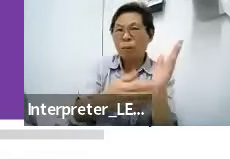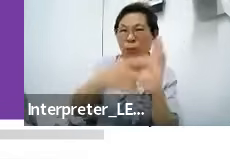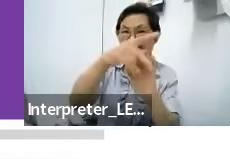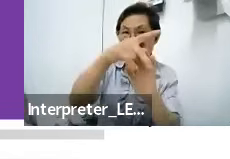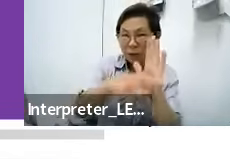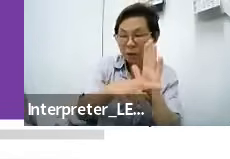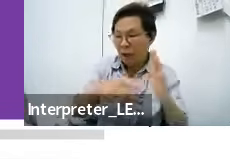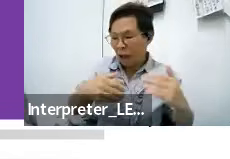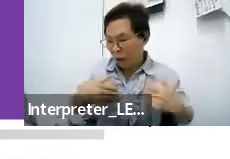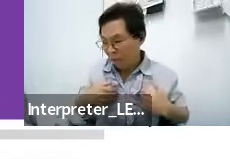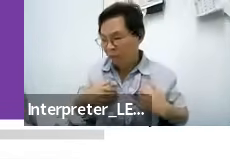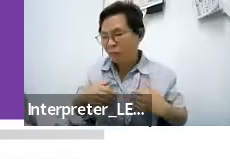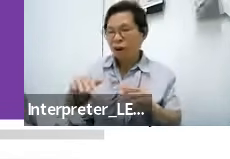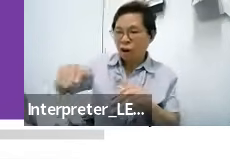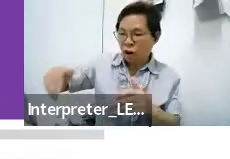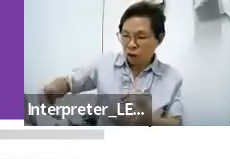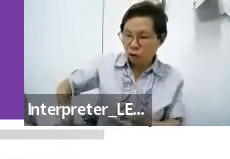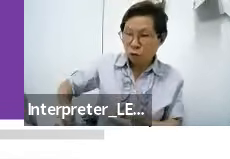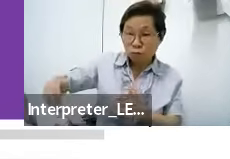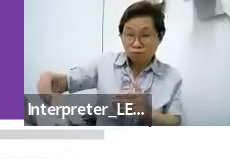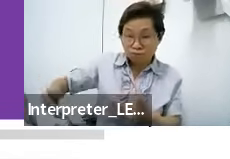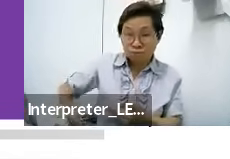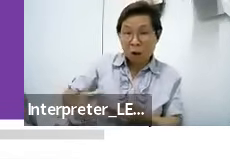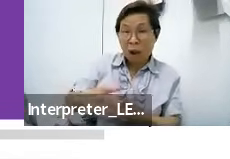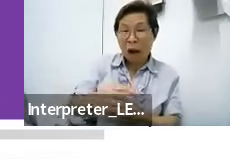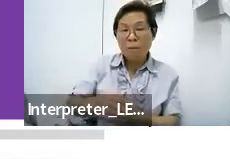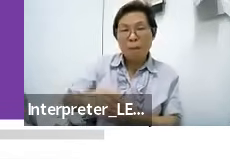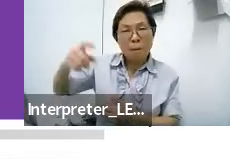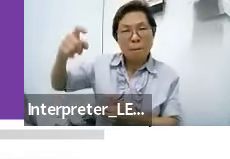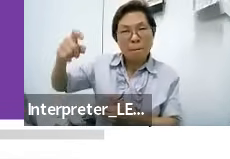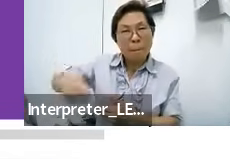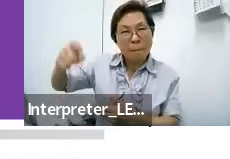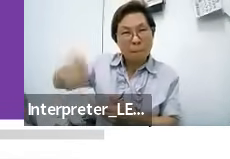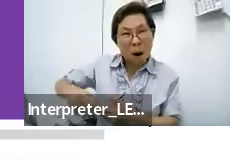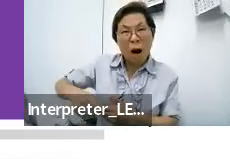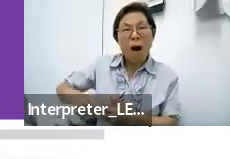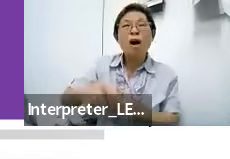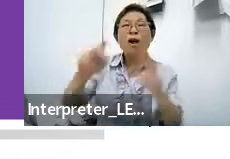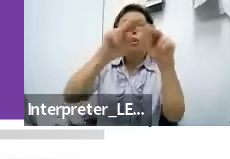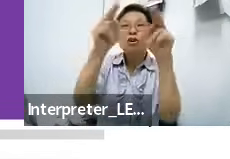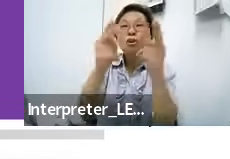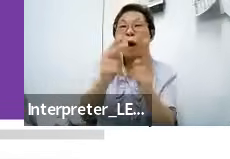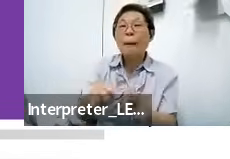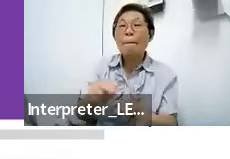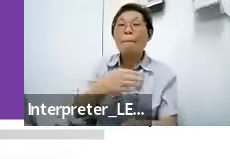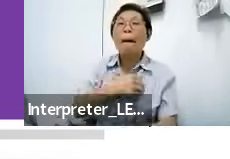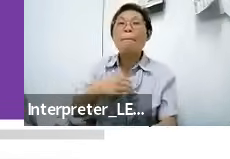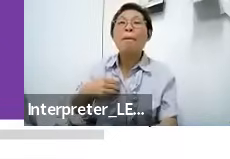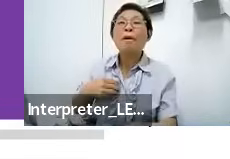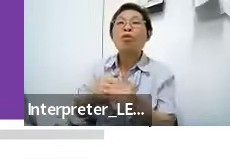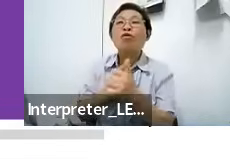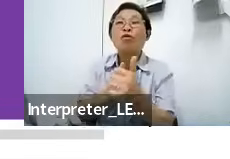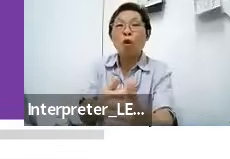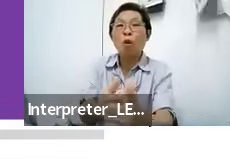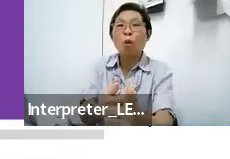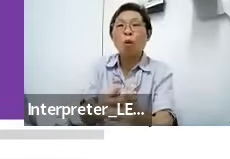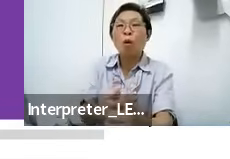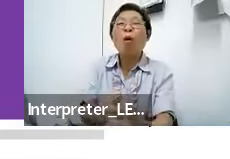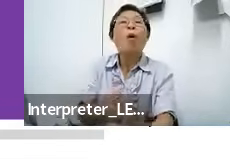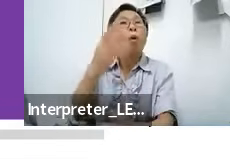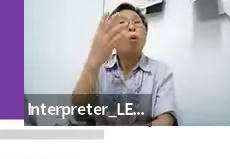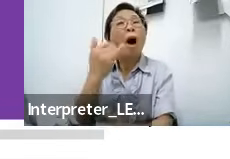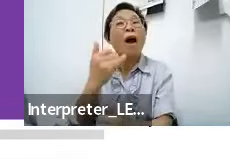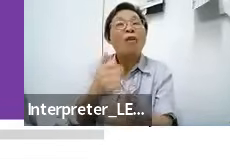have introduced and also mandates the UN members to follow in order